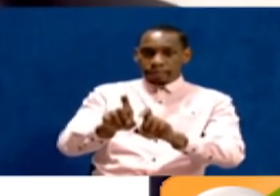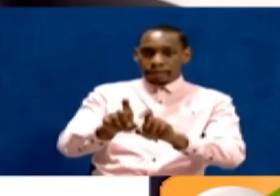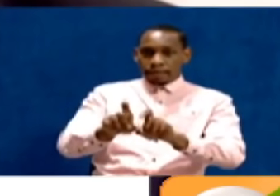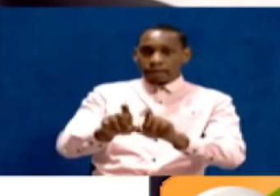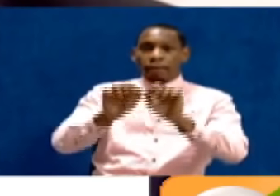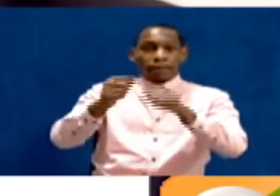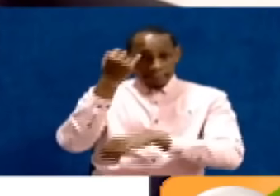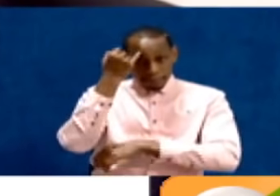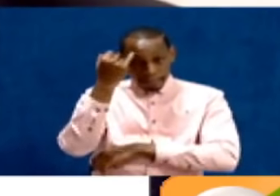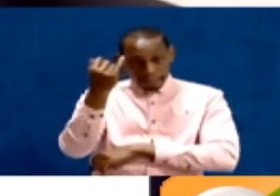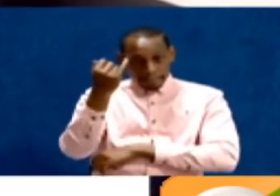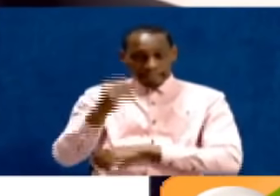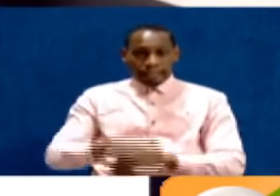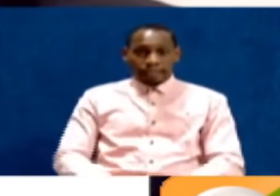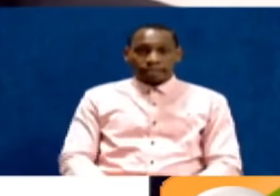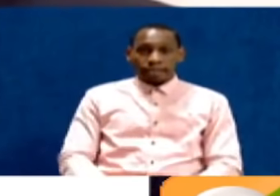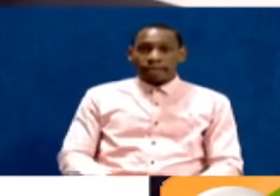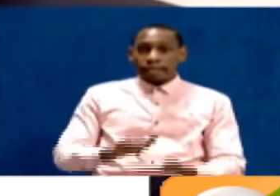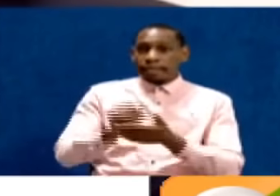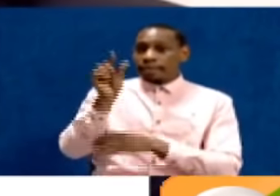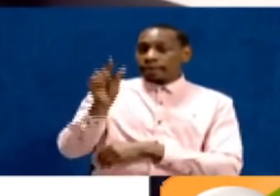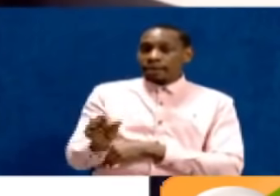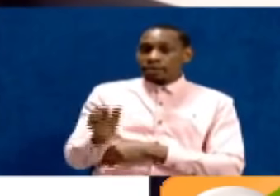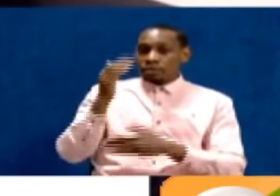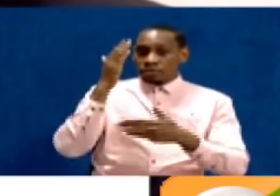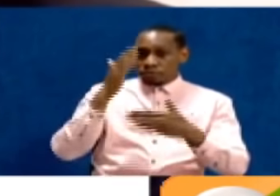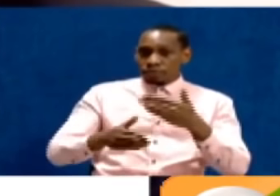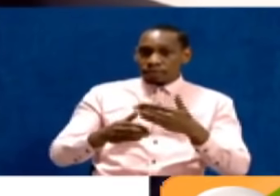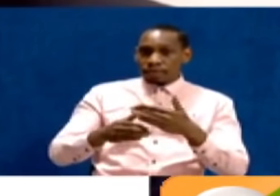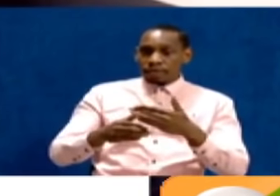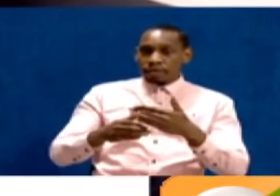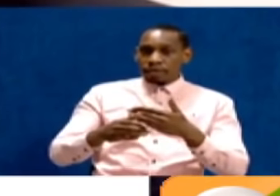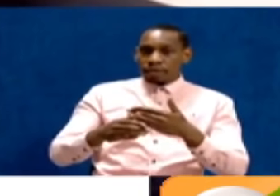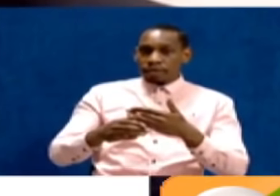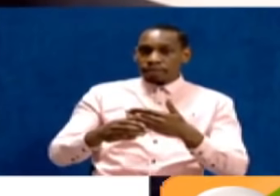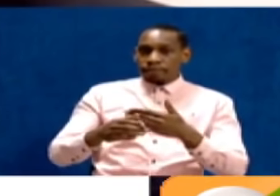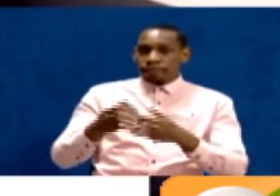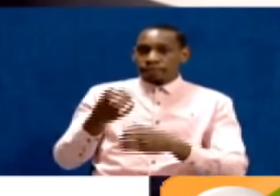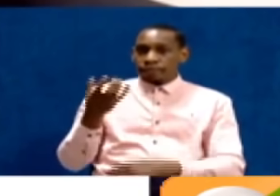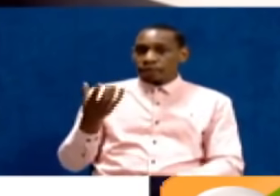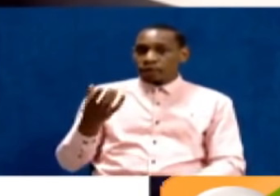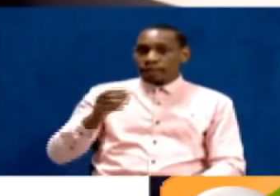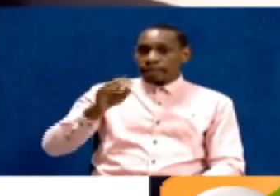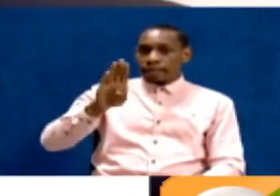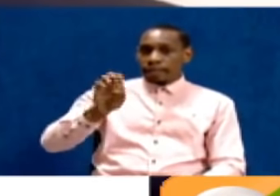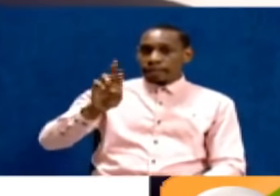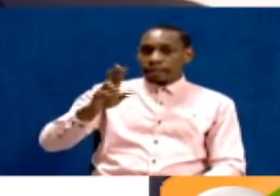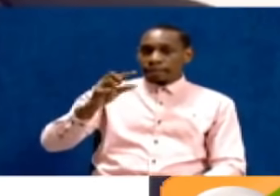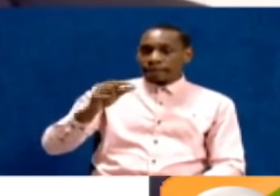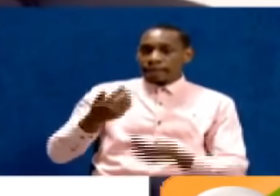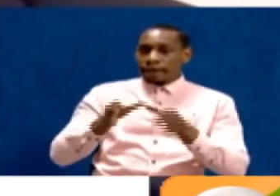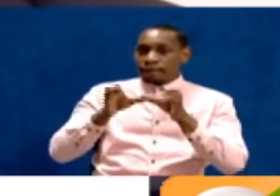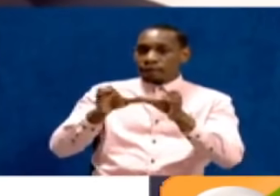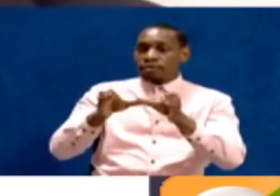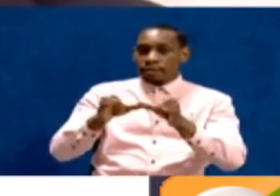Can you imagine? The person who stopped Goldenberg, that is me. I was now